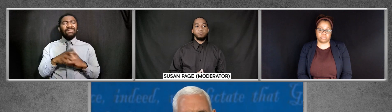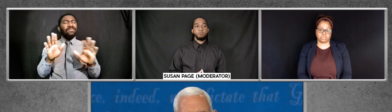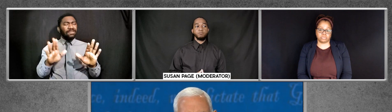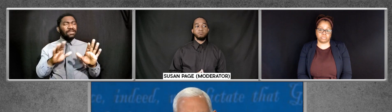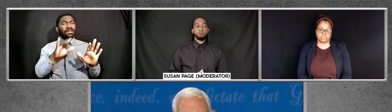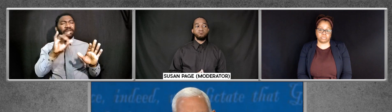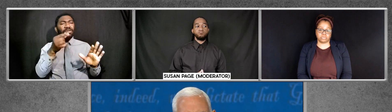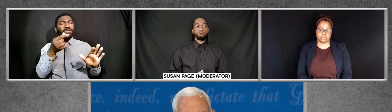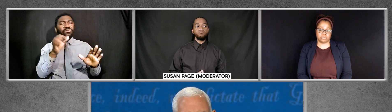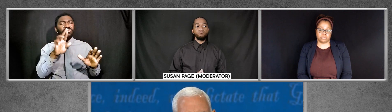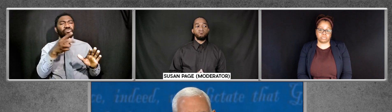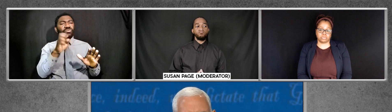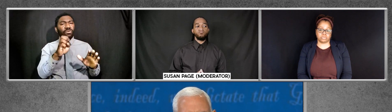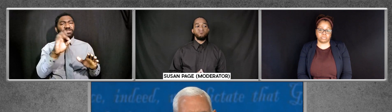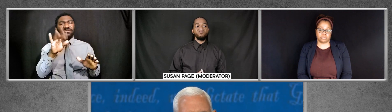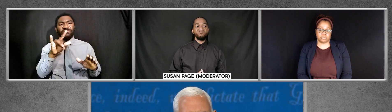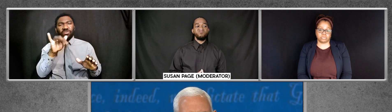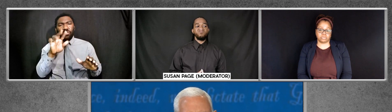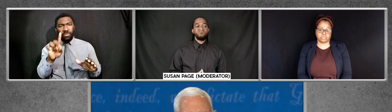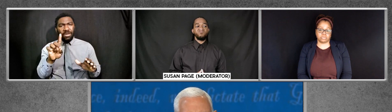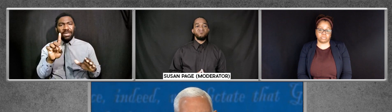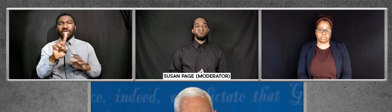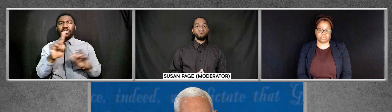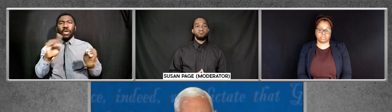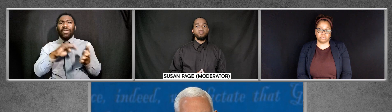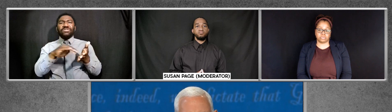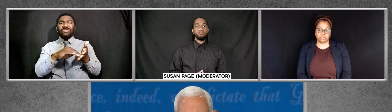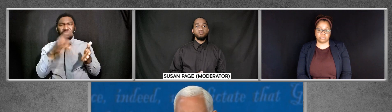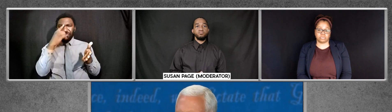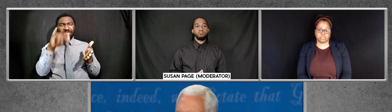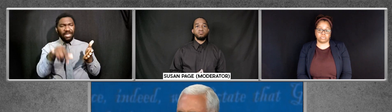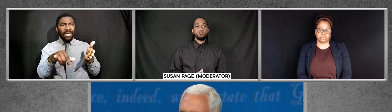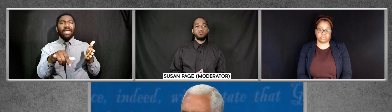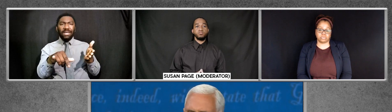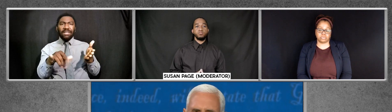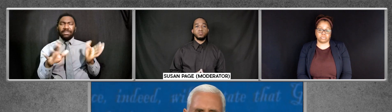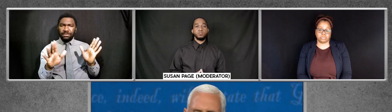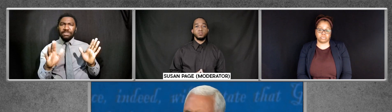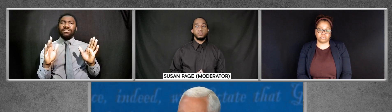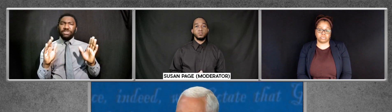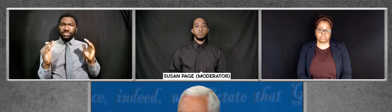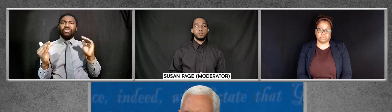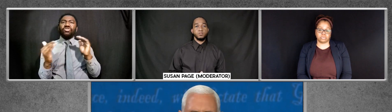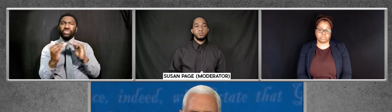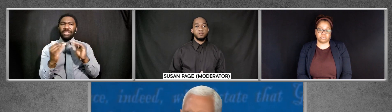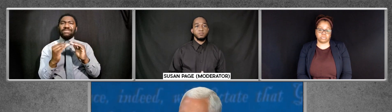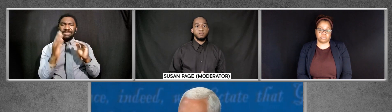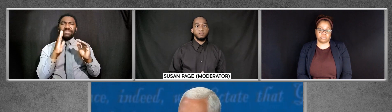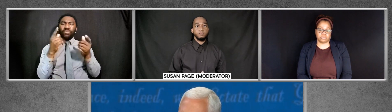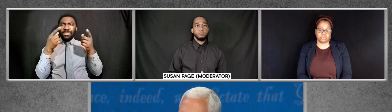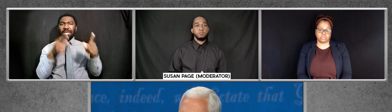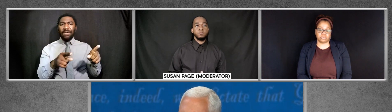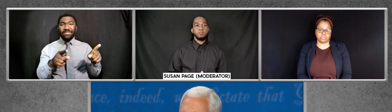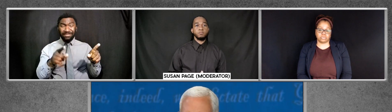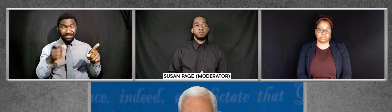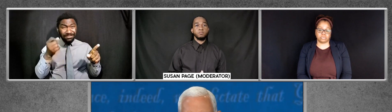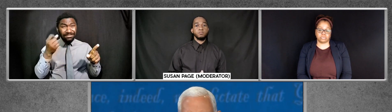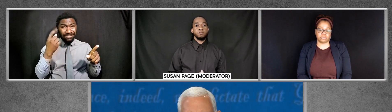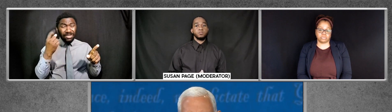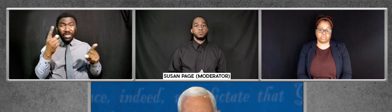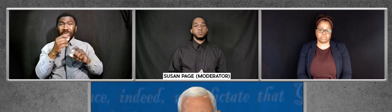Floyd. And justice will be served. But there's also no excuse for the rioting and looting